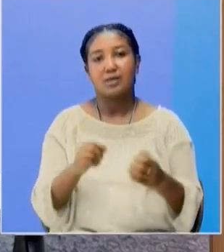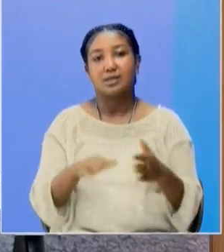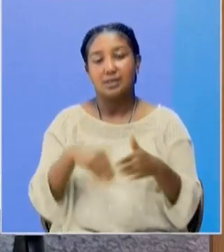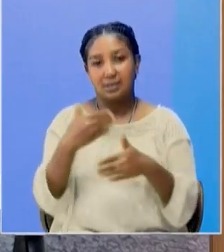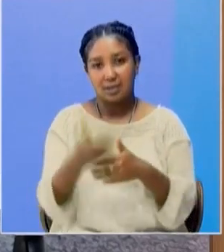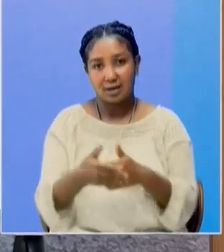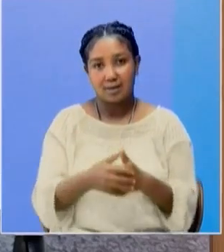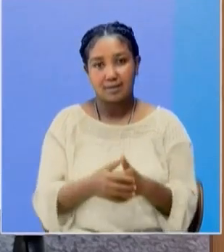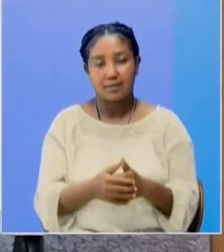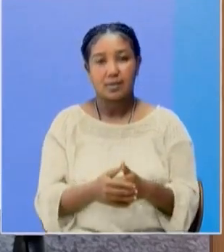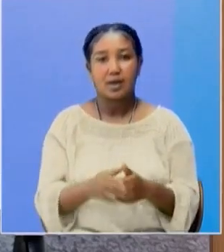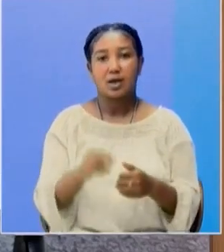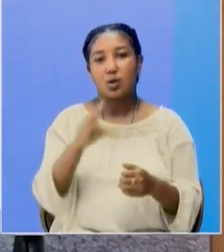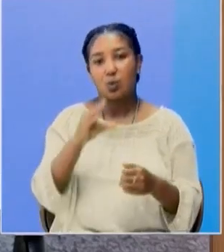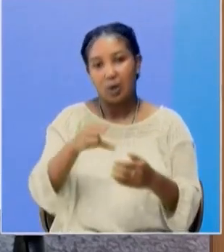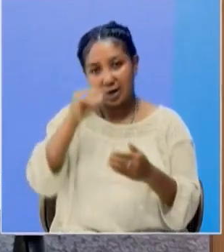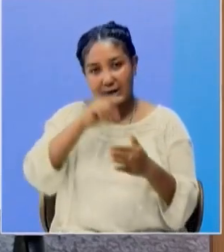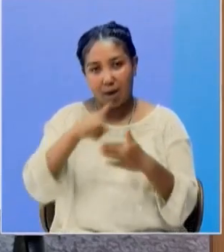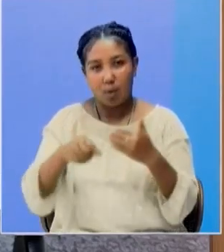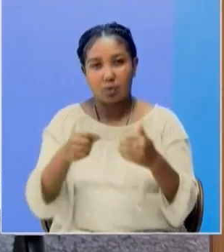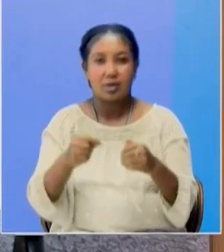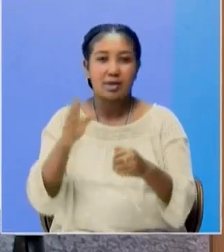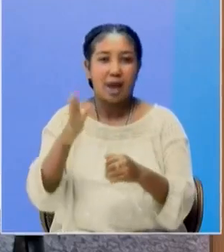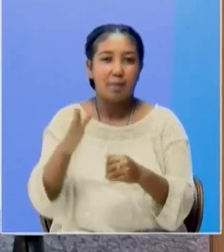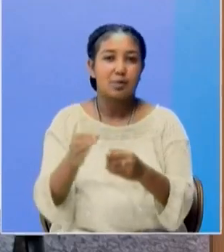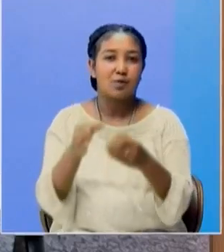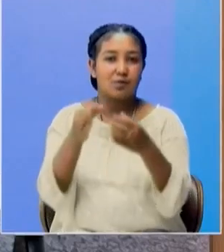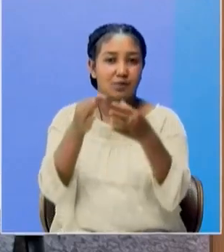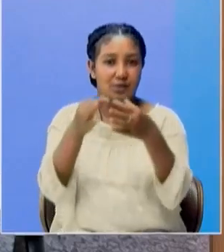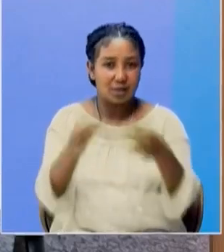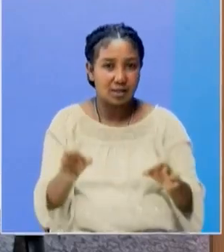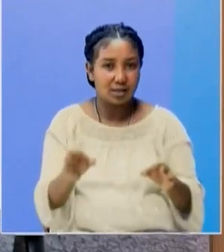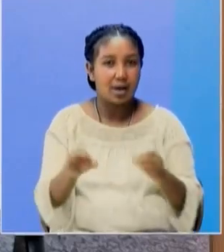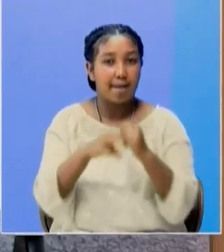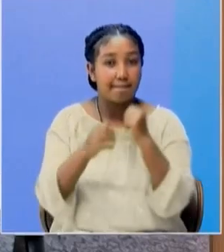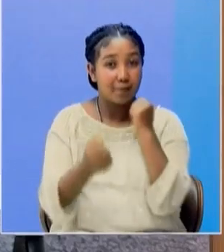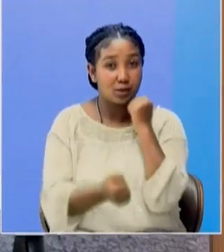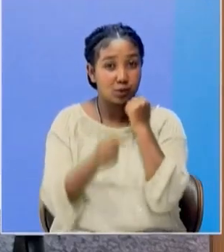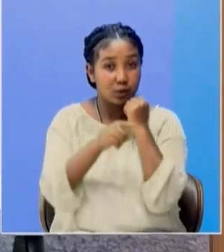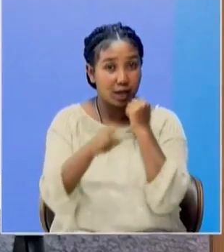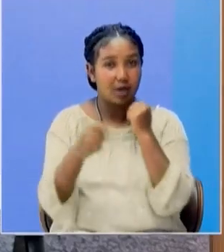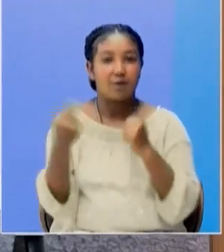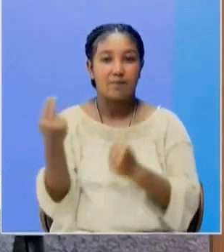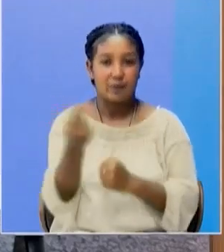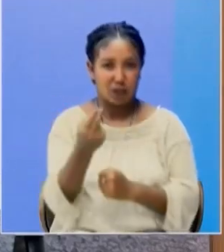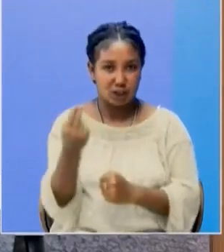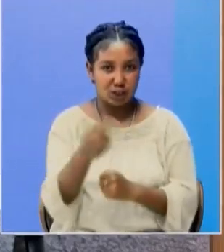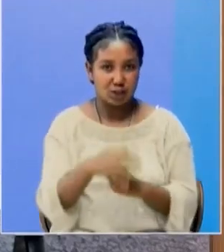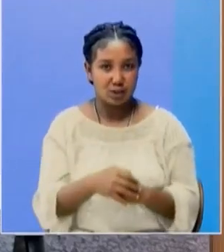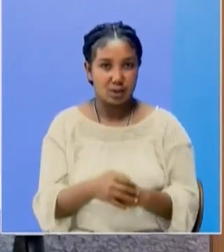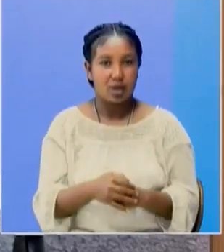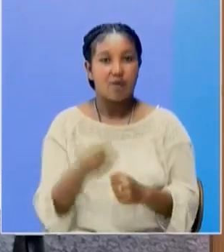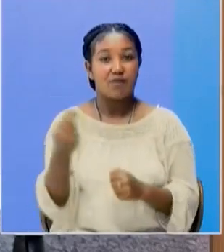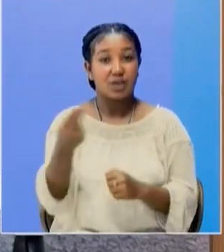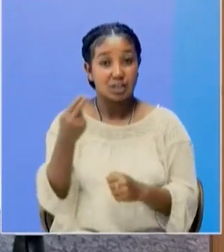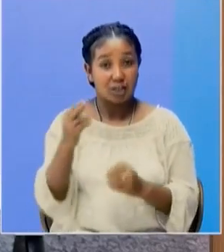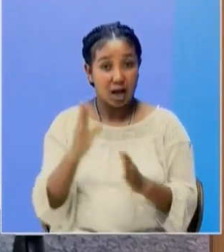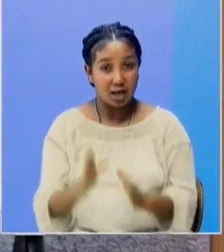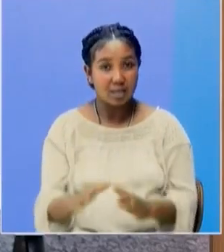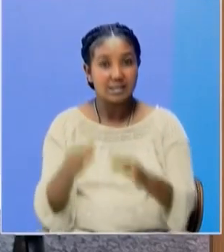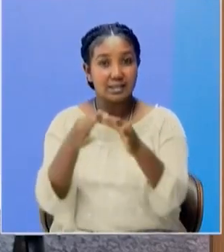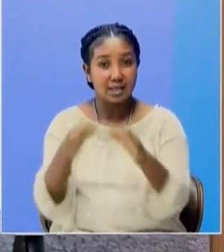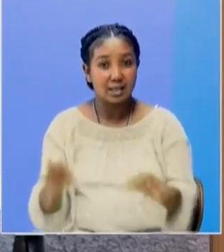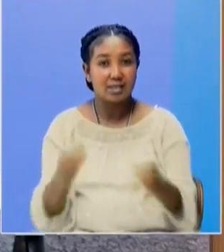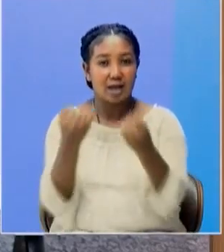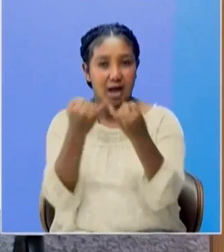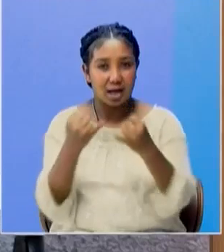Then, and also we talked about types of sentence, which is based on their function. Functionally, sentences